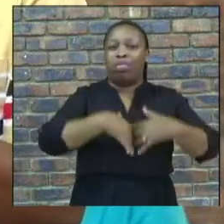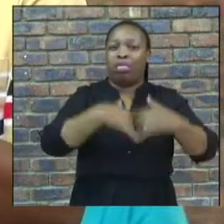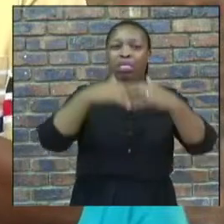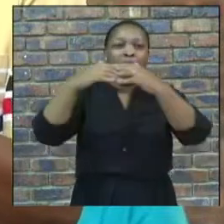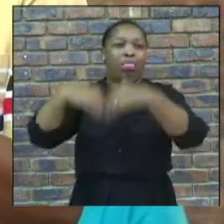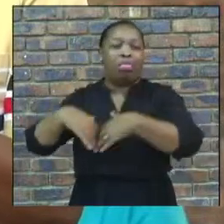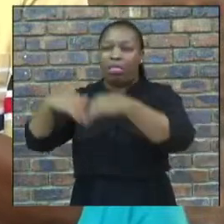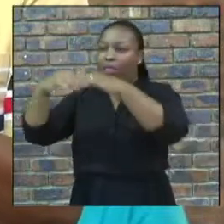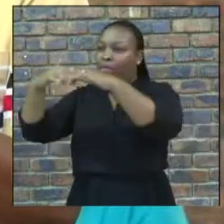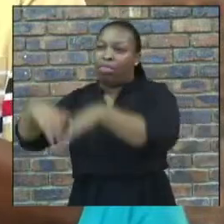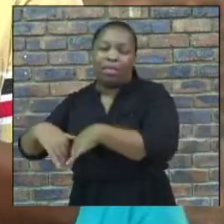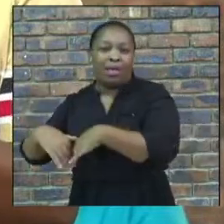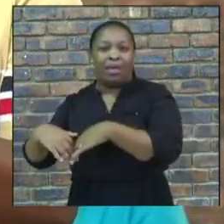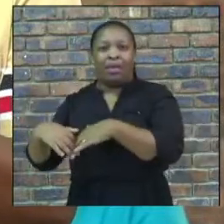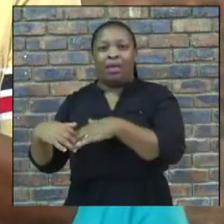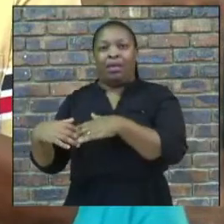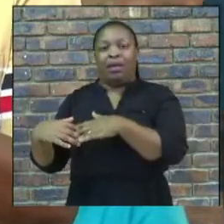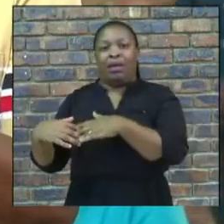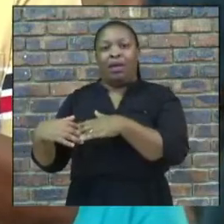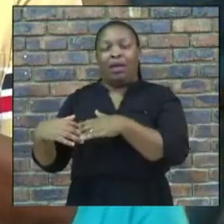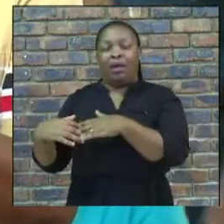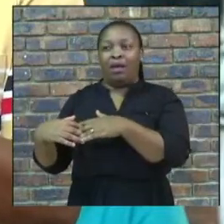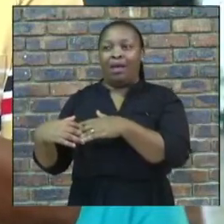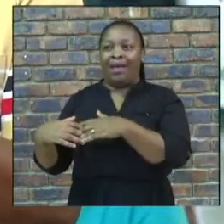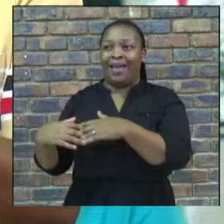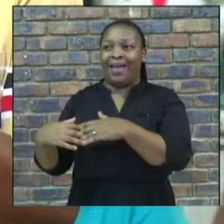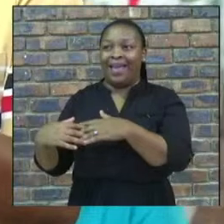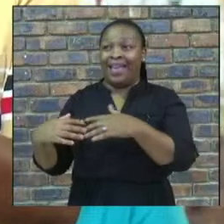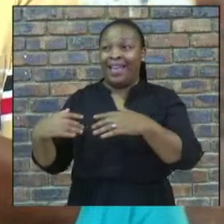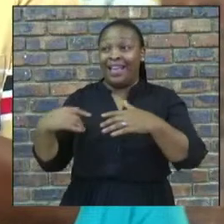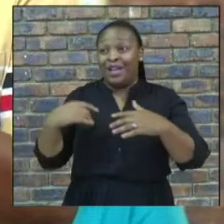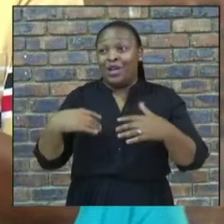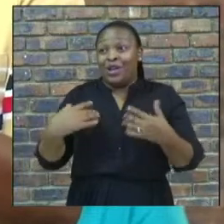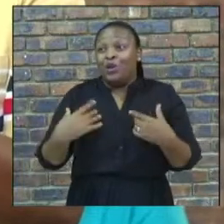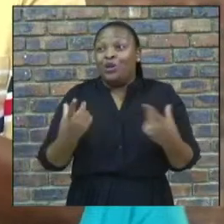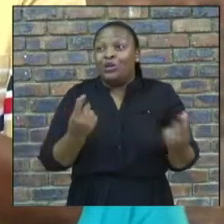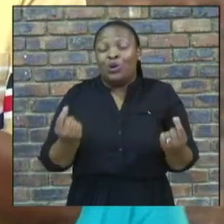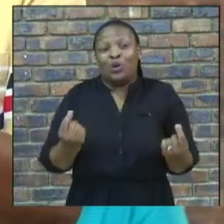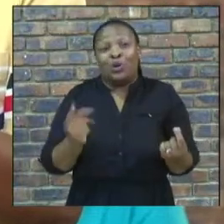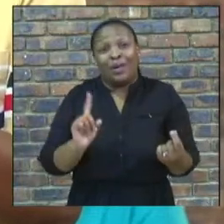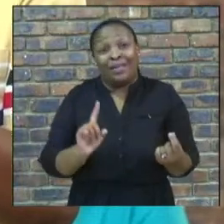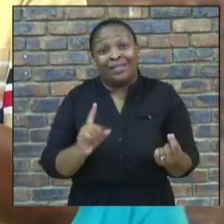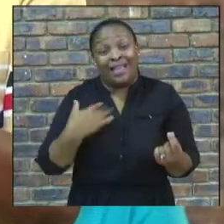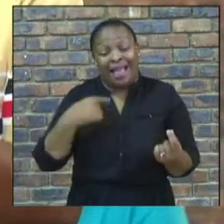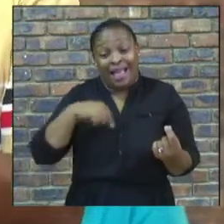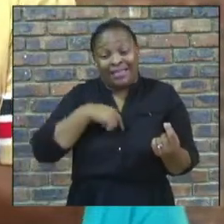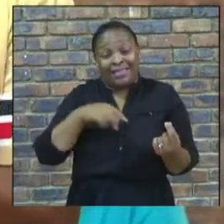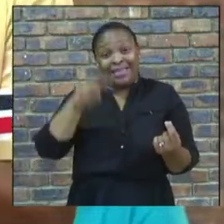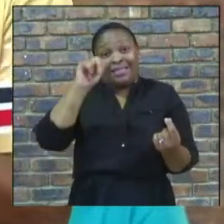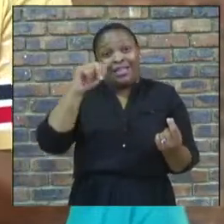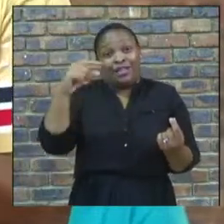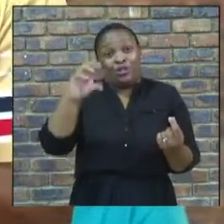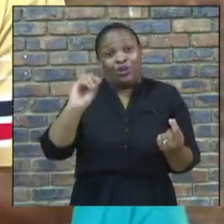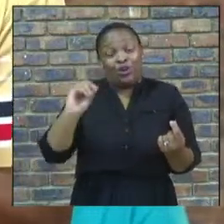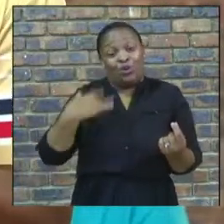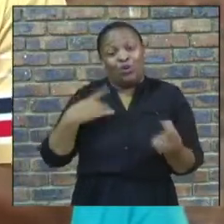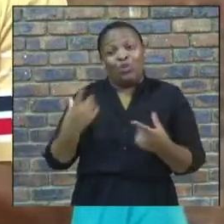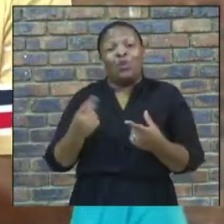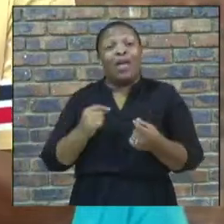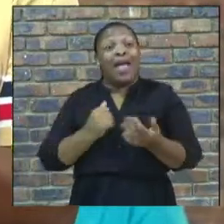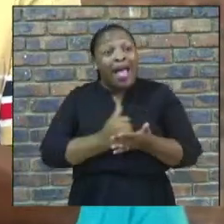earnest, you know that as NGO, what we are doing, we're doing your work as